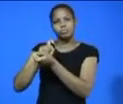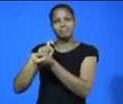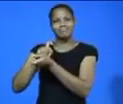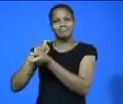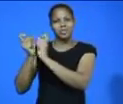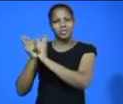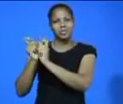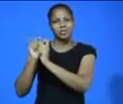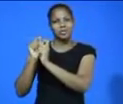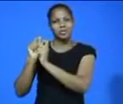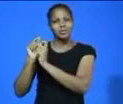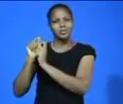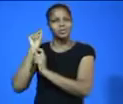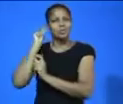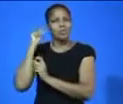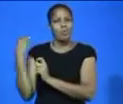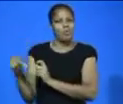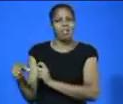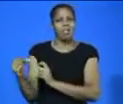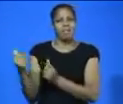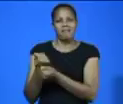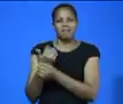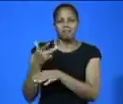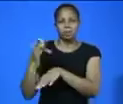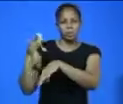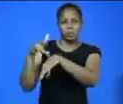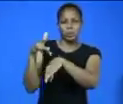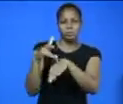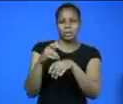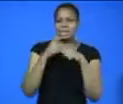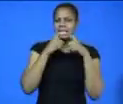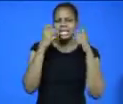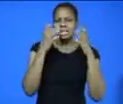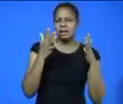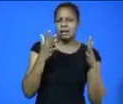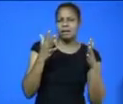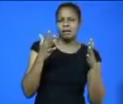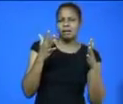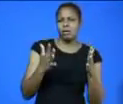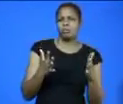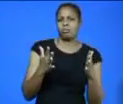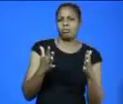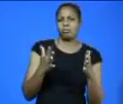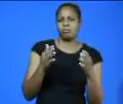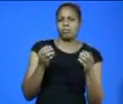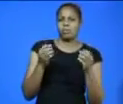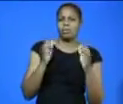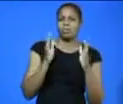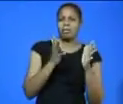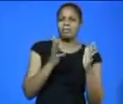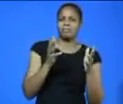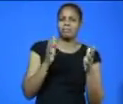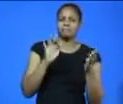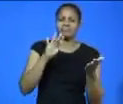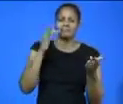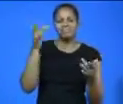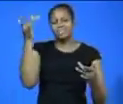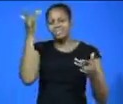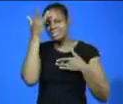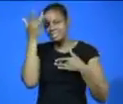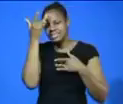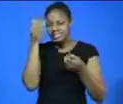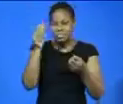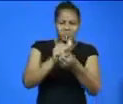that's touched by a sinful human being has the great potential to unleash sorrow and sickness and virus